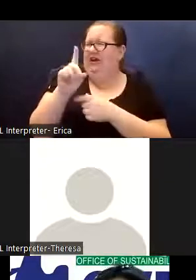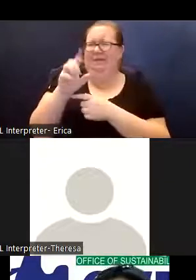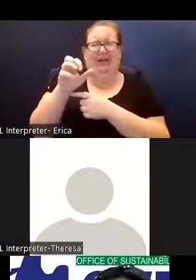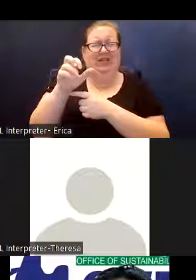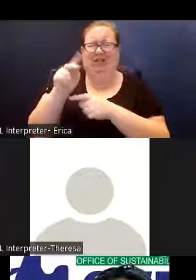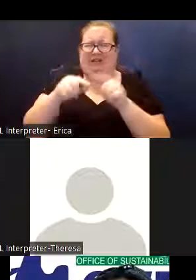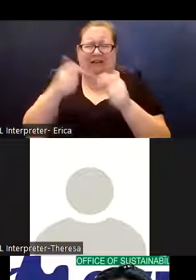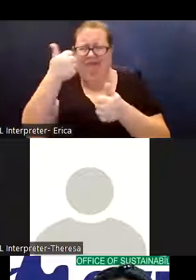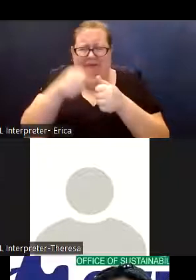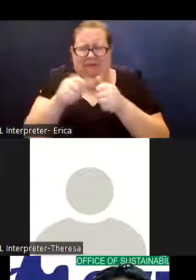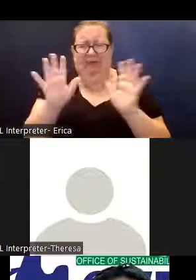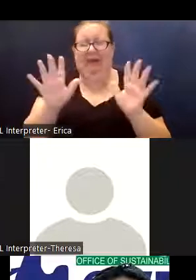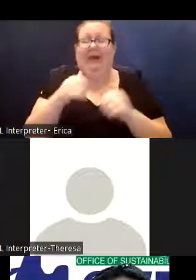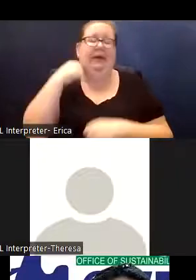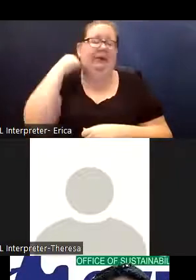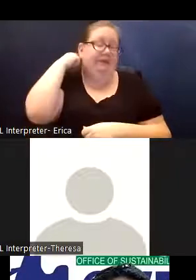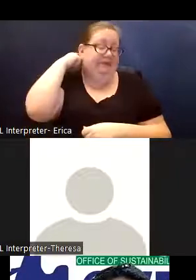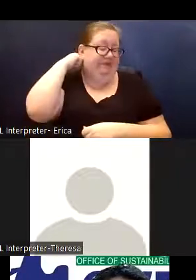FEMA,